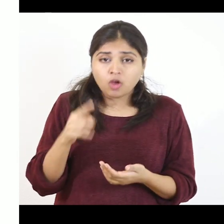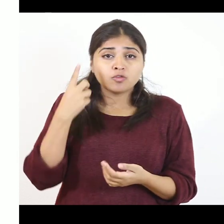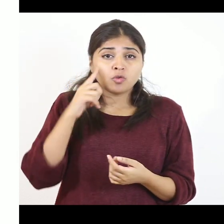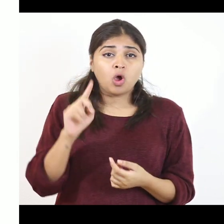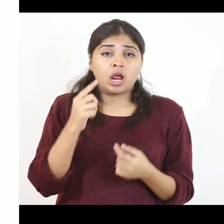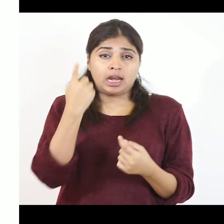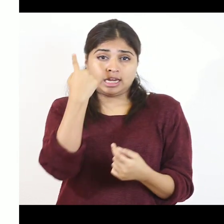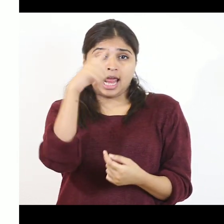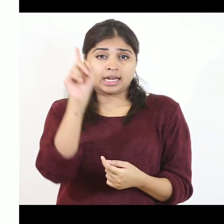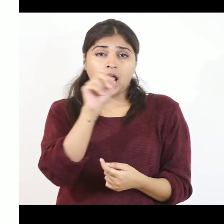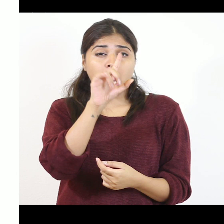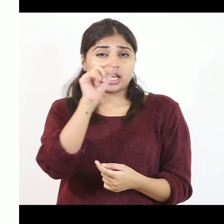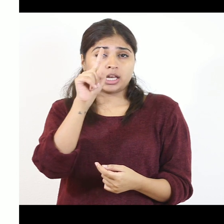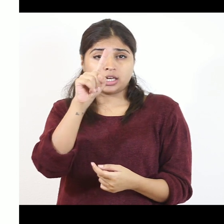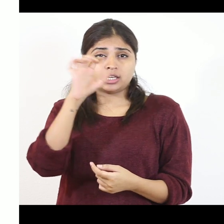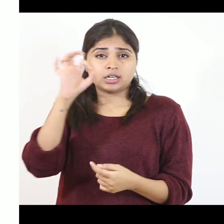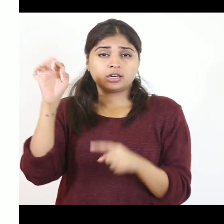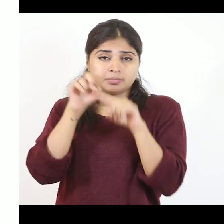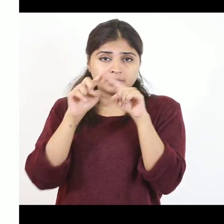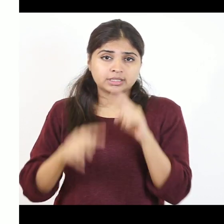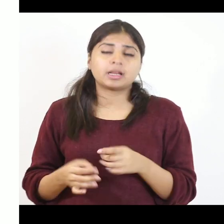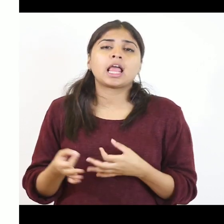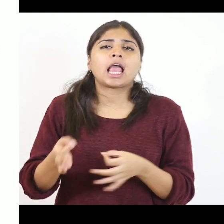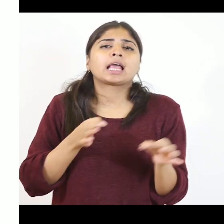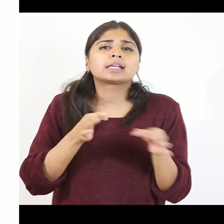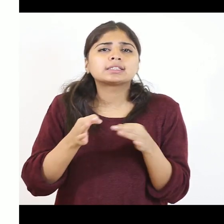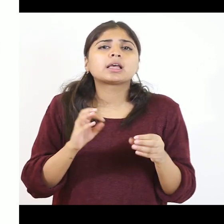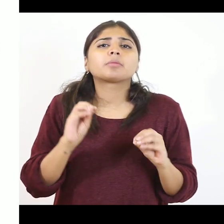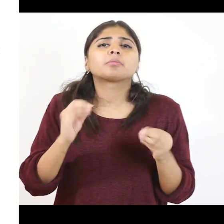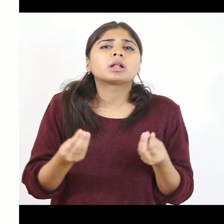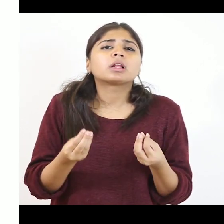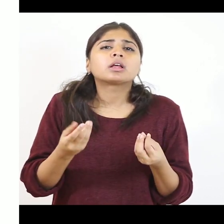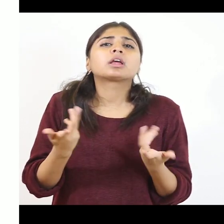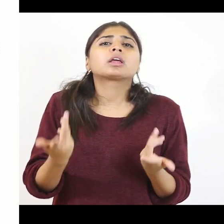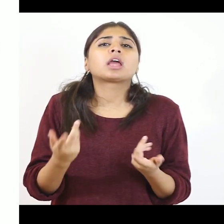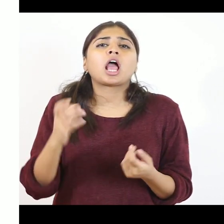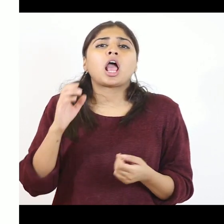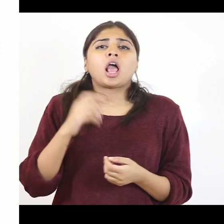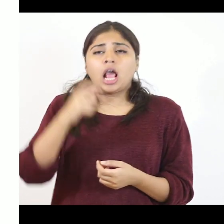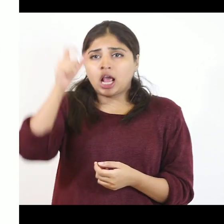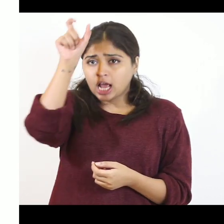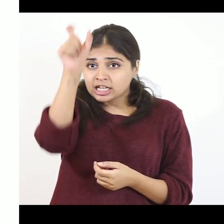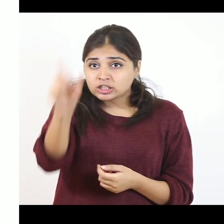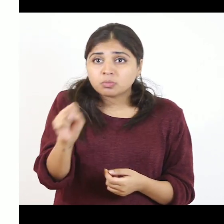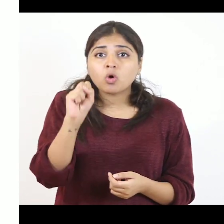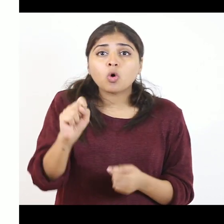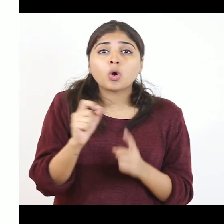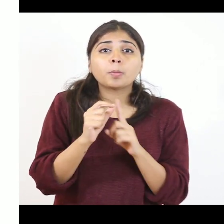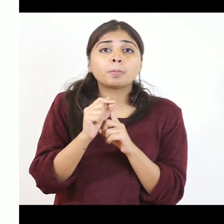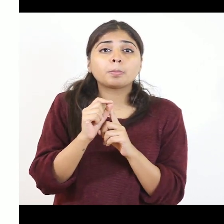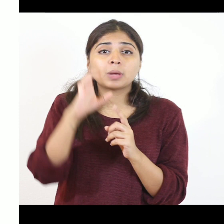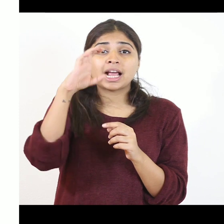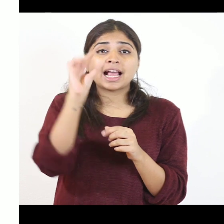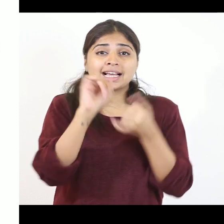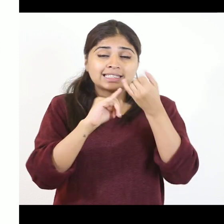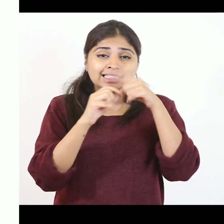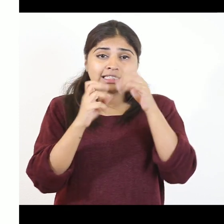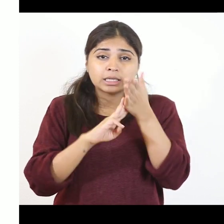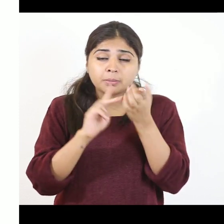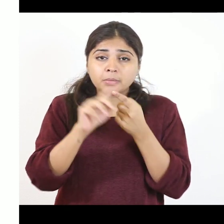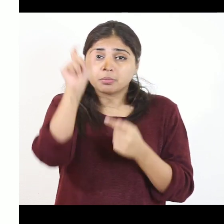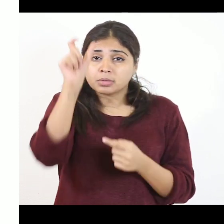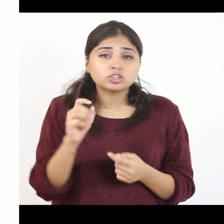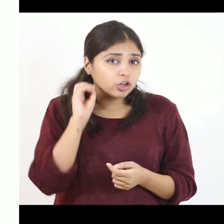accuracy. Some examples of data sources include customers' personal information,